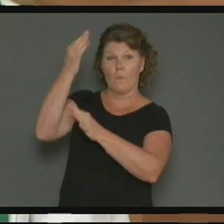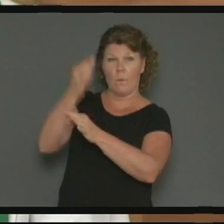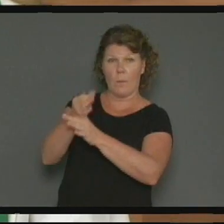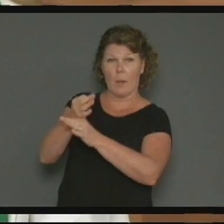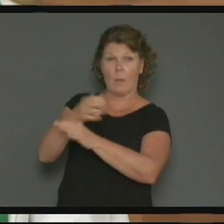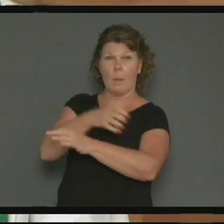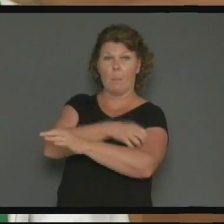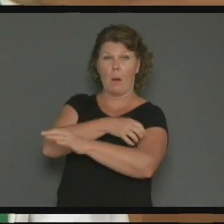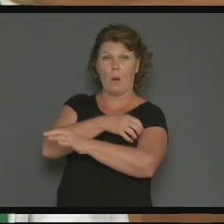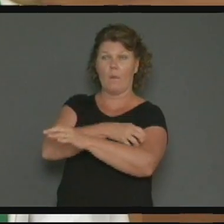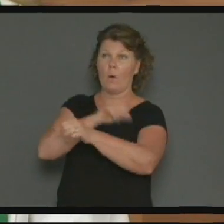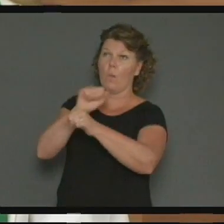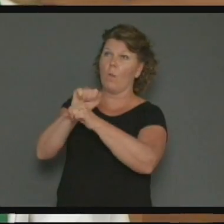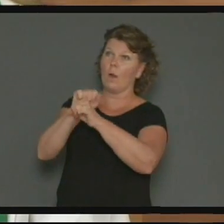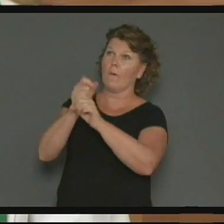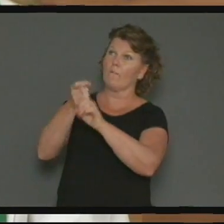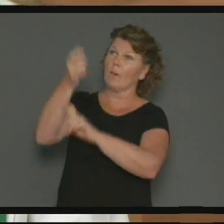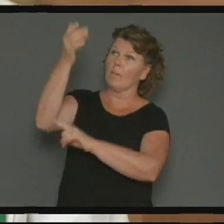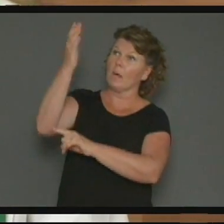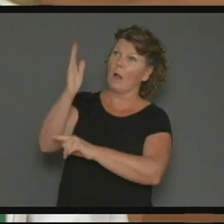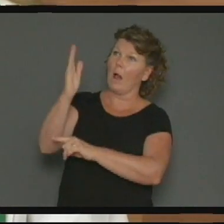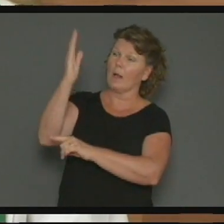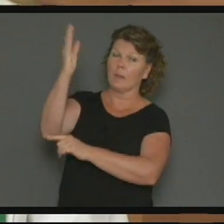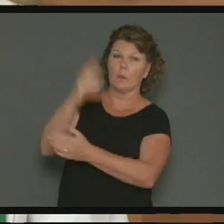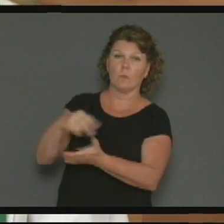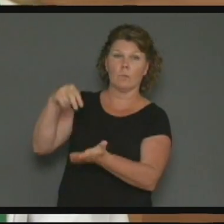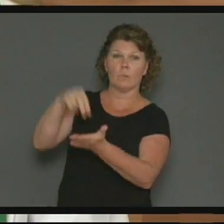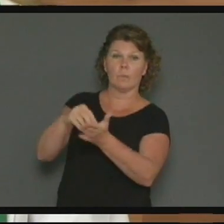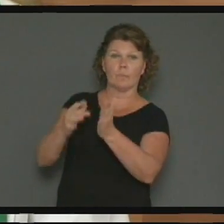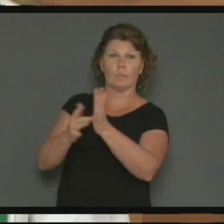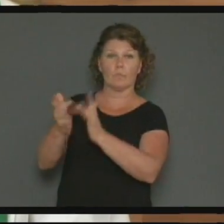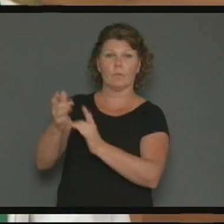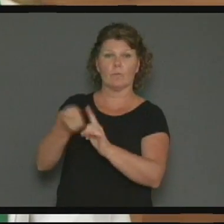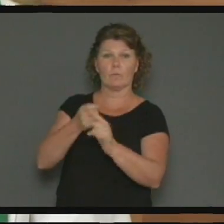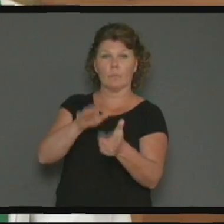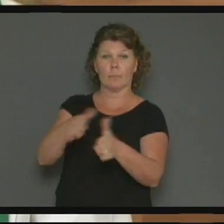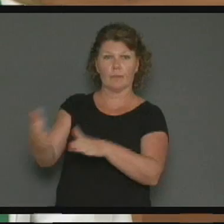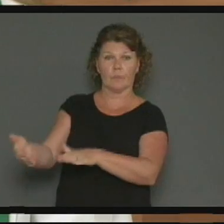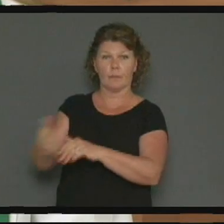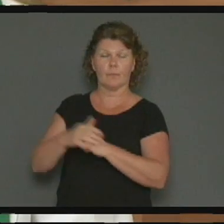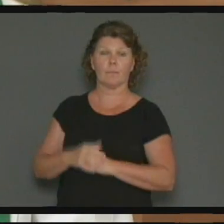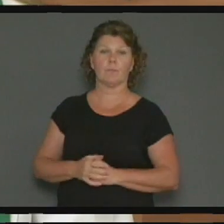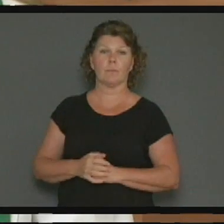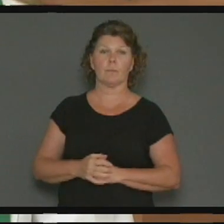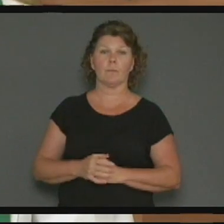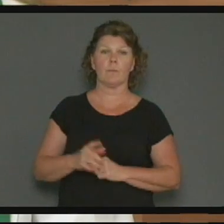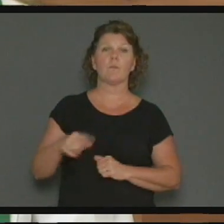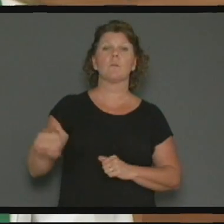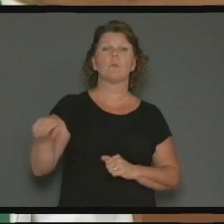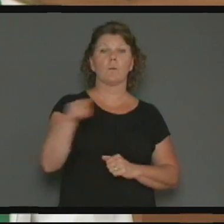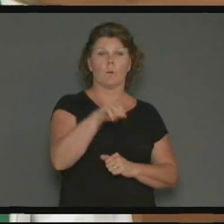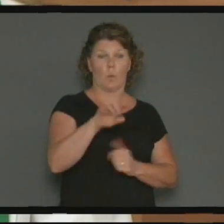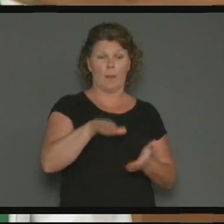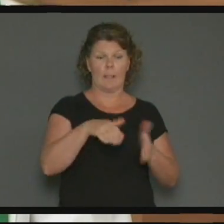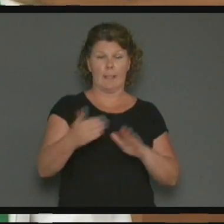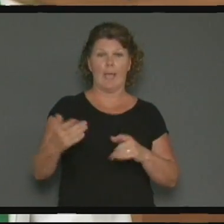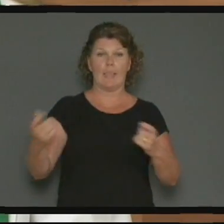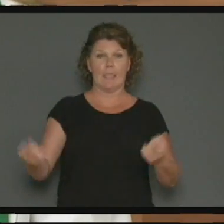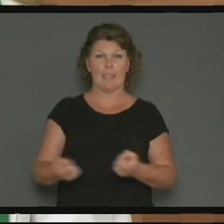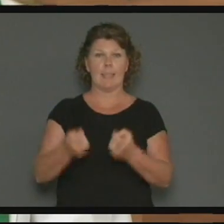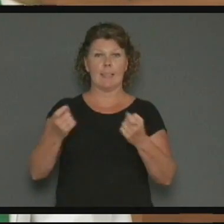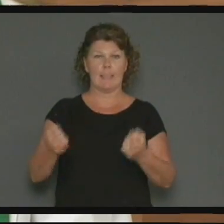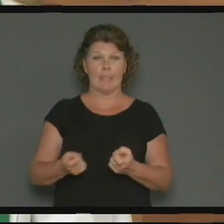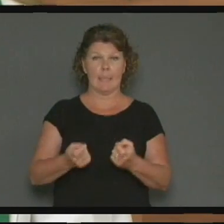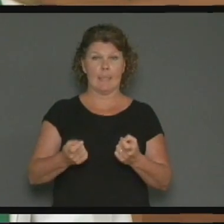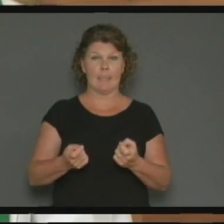in the powerful working of God, who raised him from the dead. And you, who were dead in your trespasses